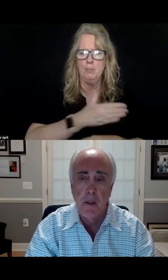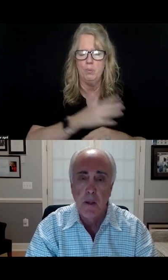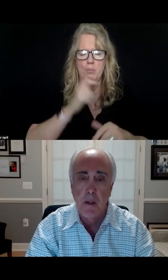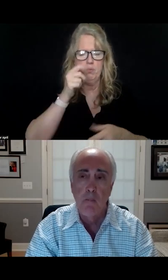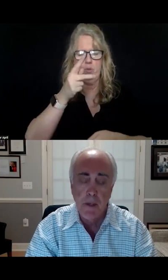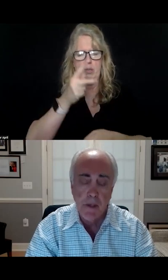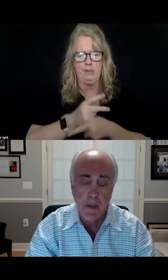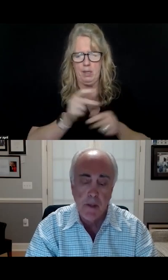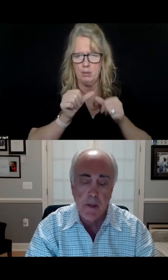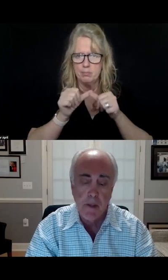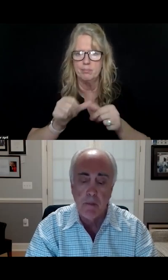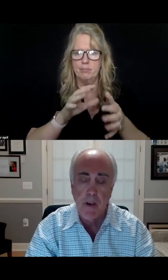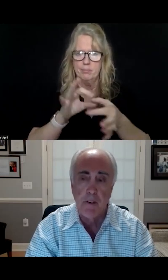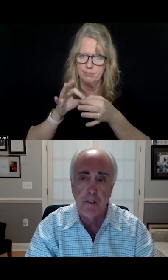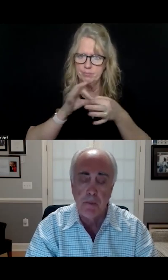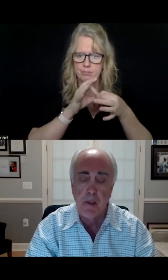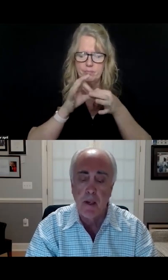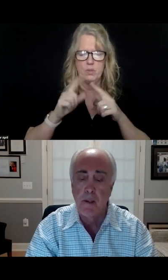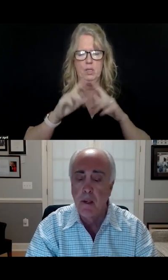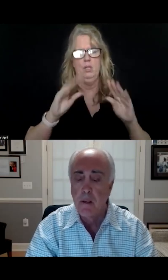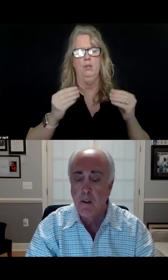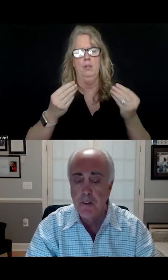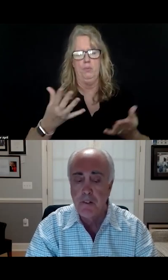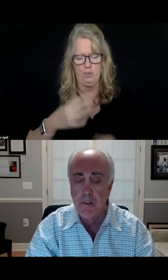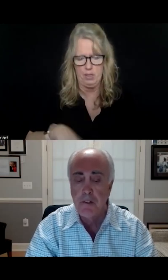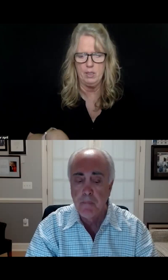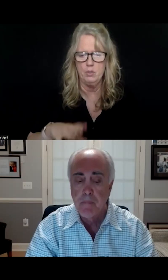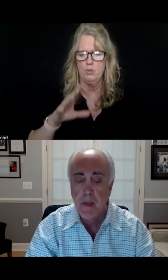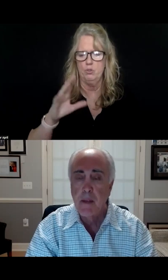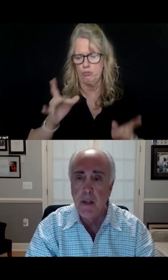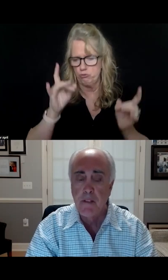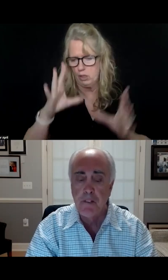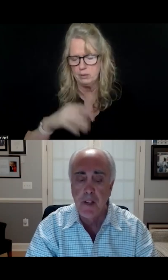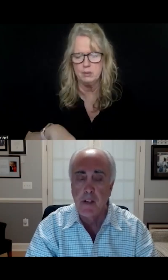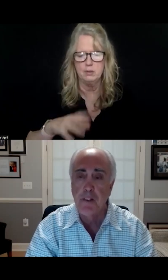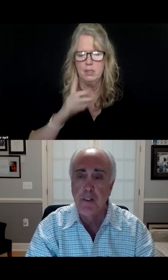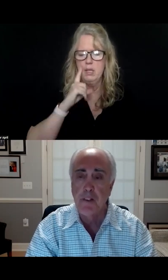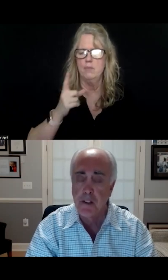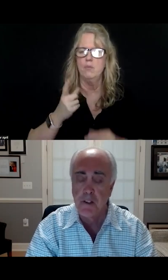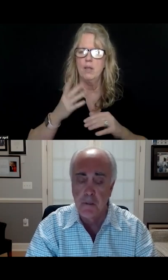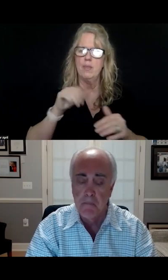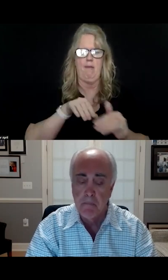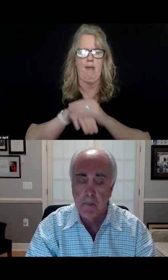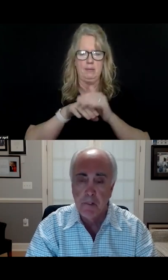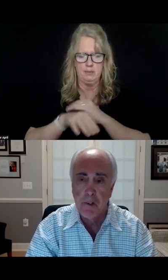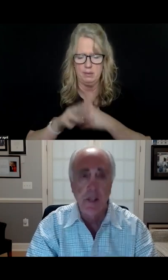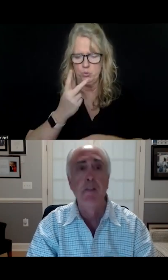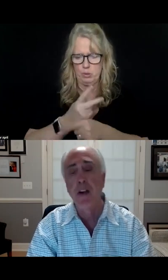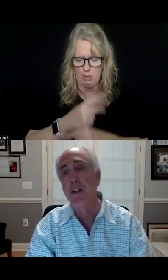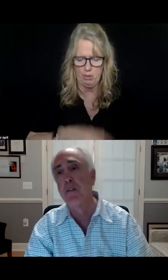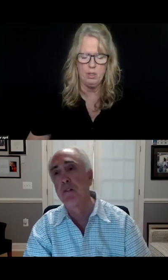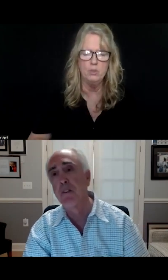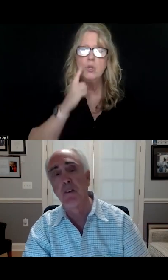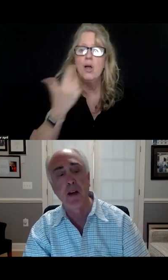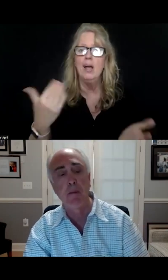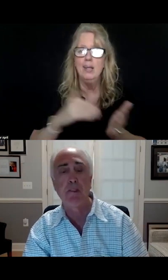continuity, mitigating provider supply crises, and enhancing access to care. So again, thank